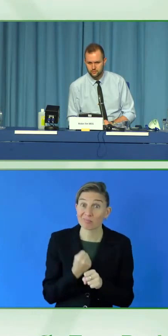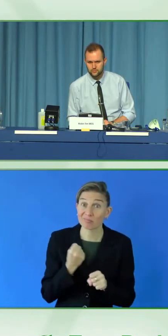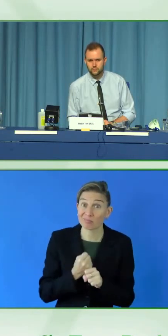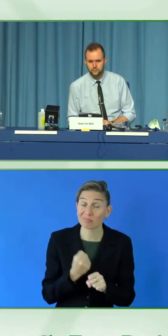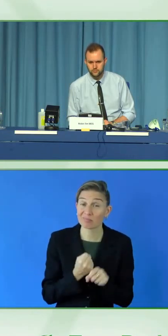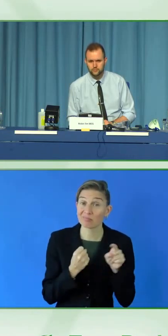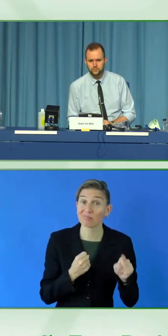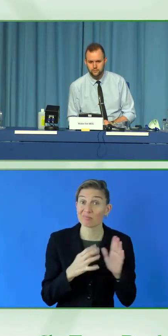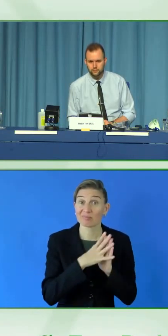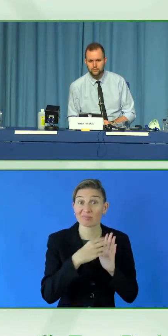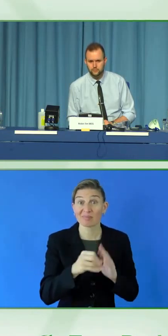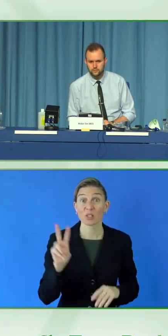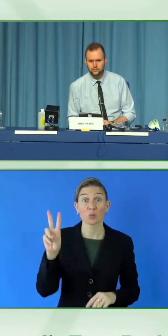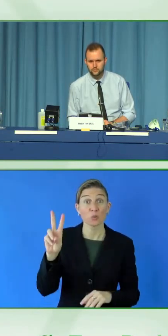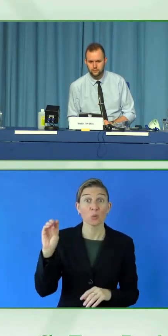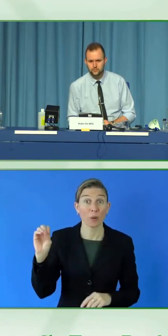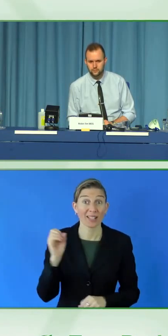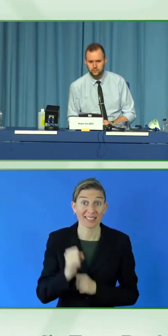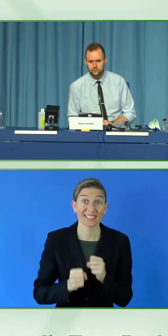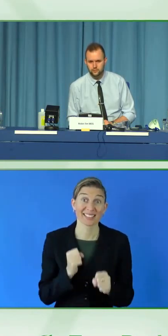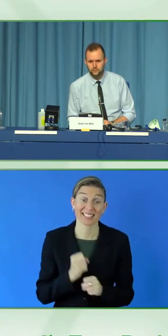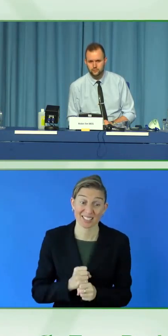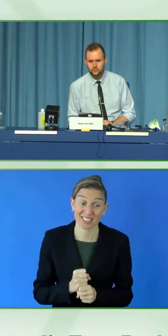years, since 20 years.